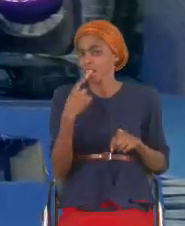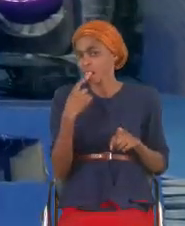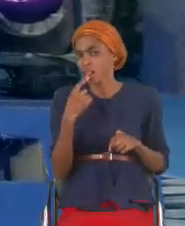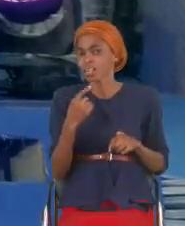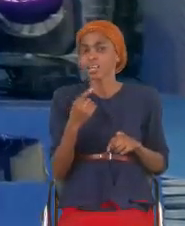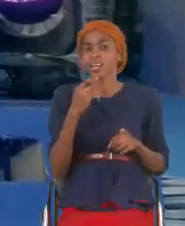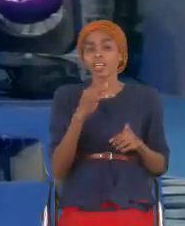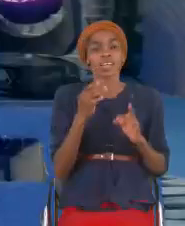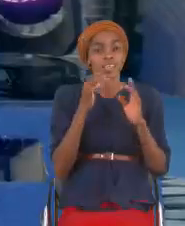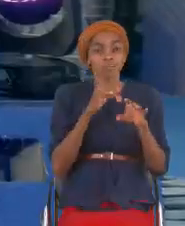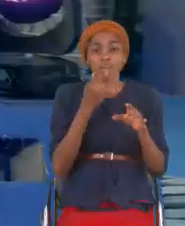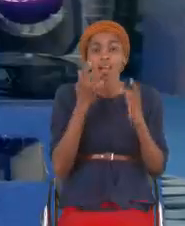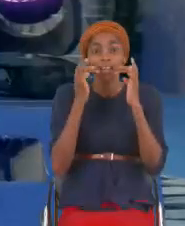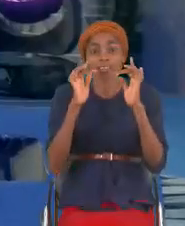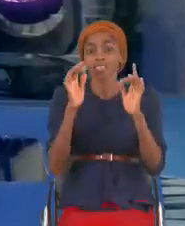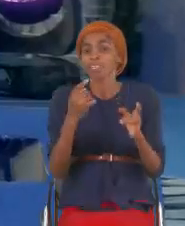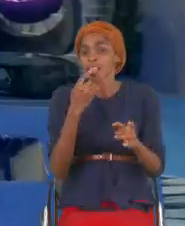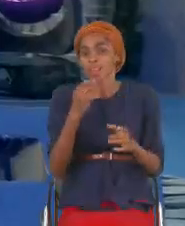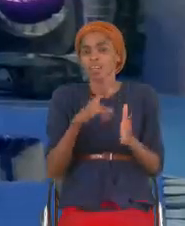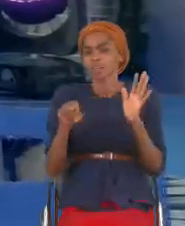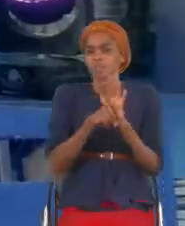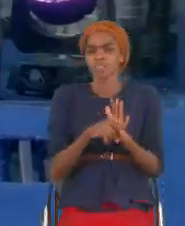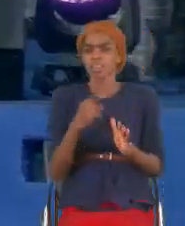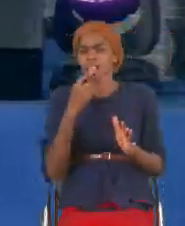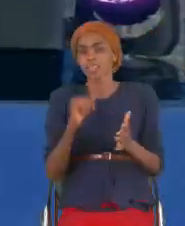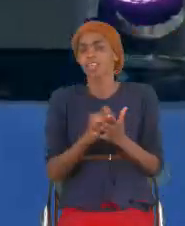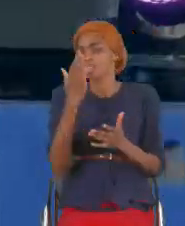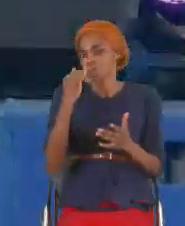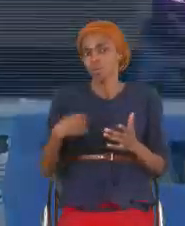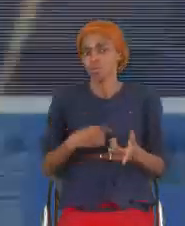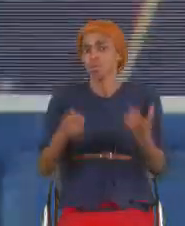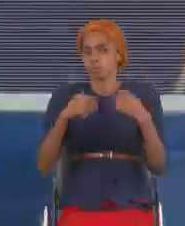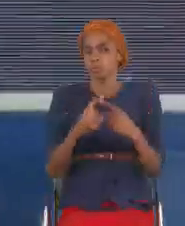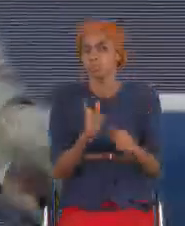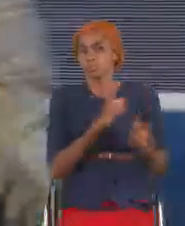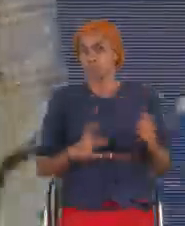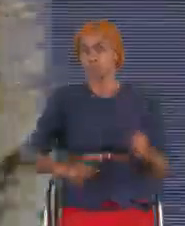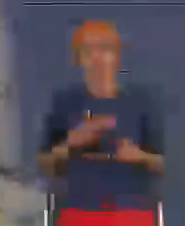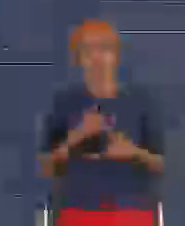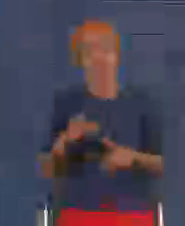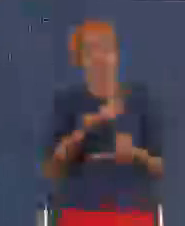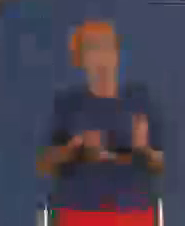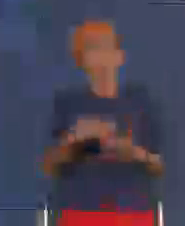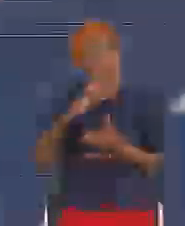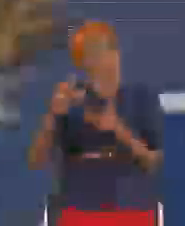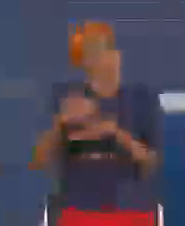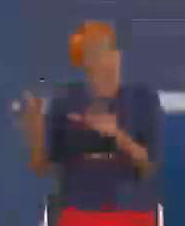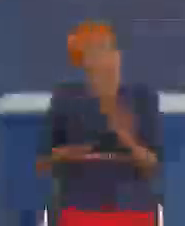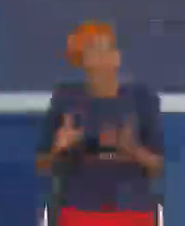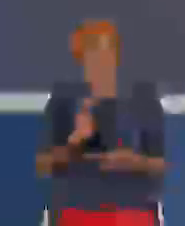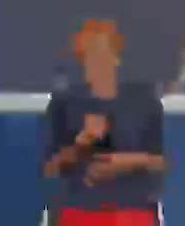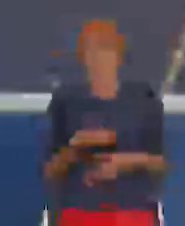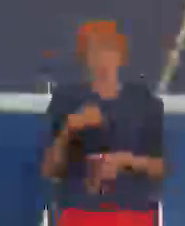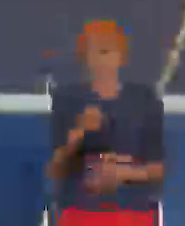tongue, a poisoning tongue, a pessimistic tongue? That's why we come to the Lord. That's why the Lord is inviting us. He says, come and he